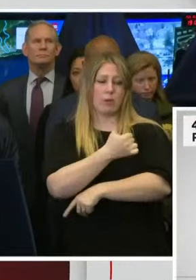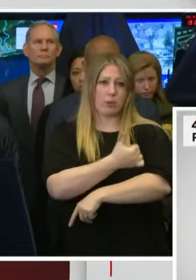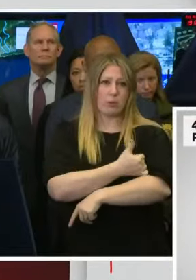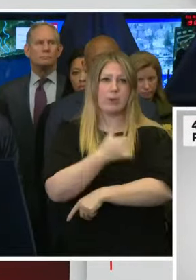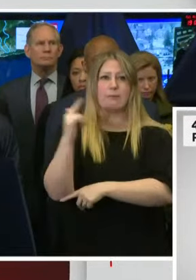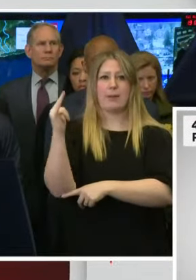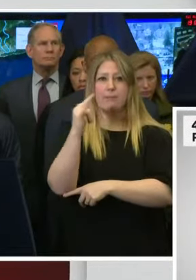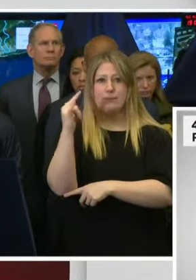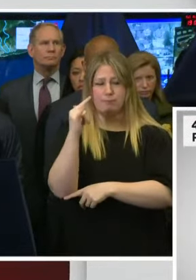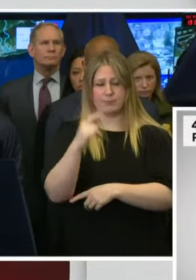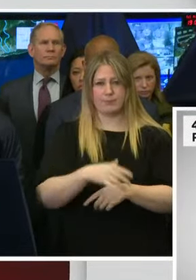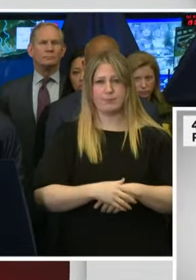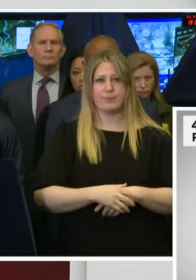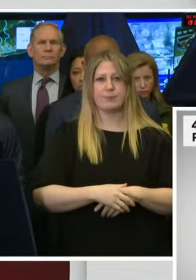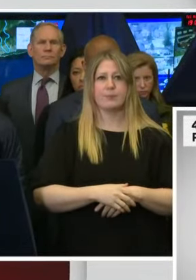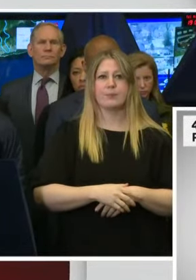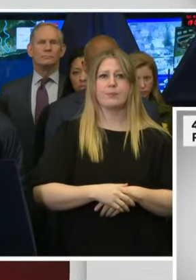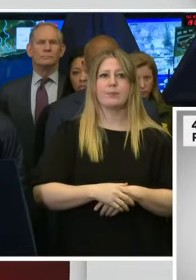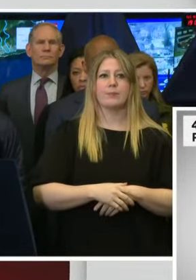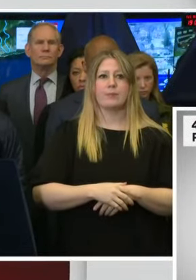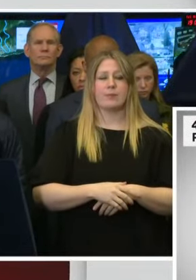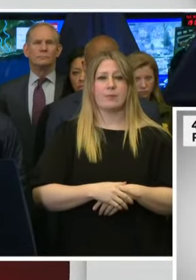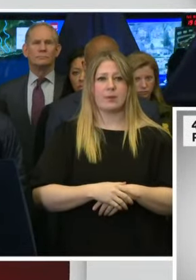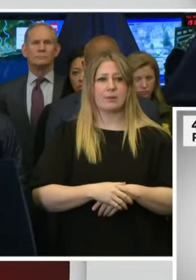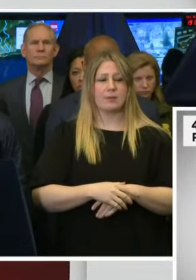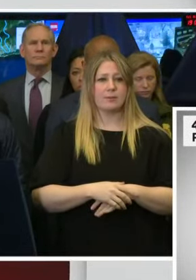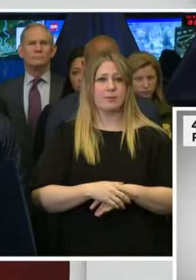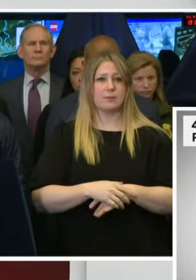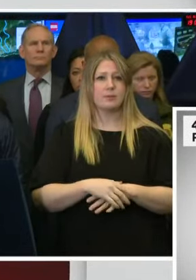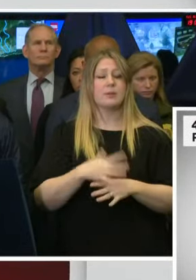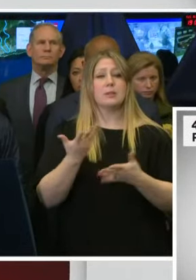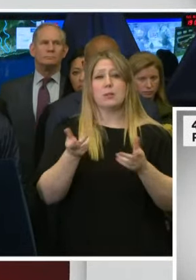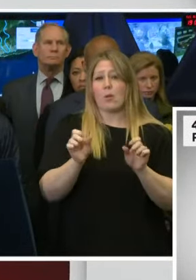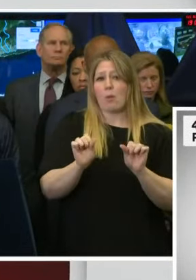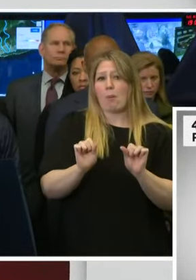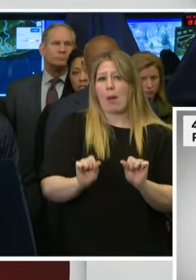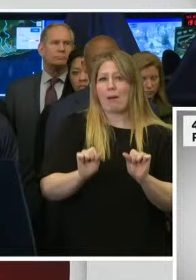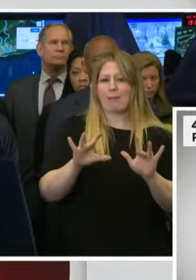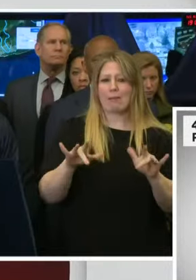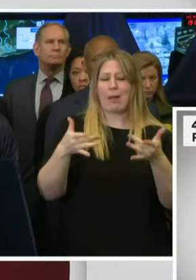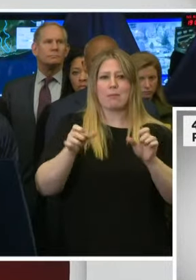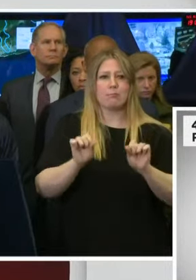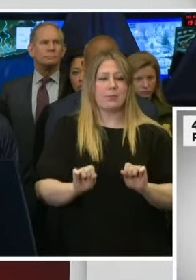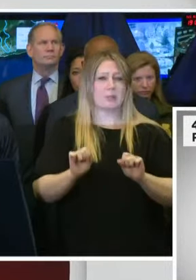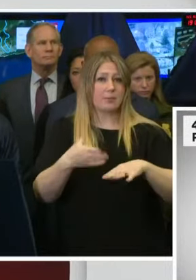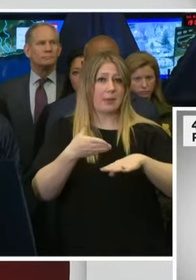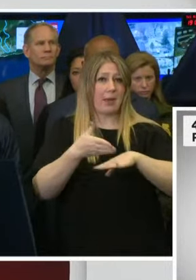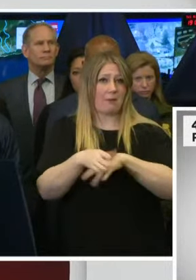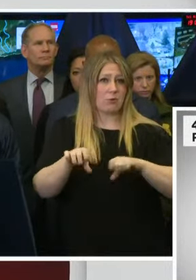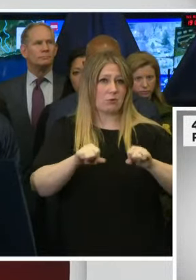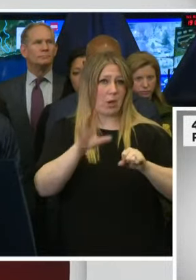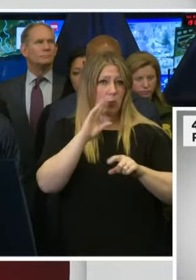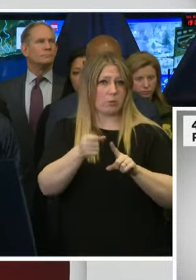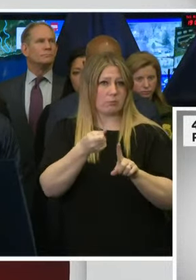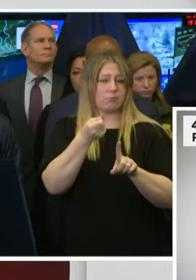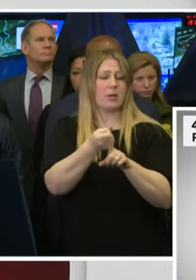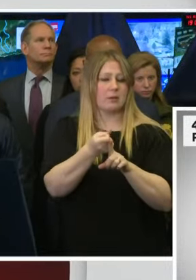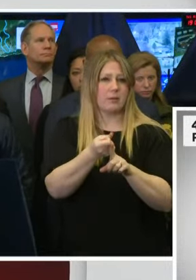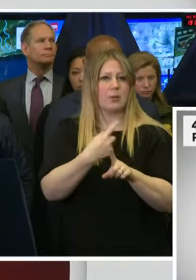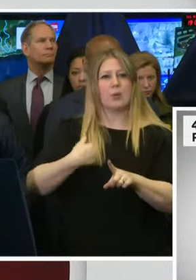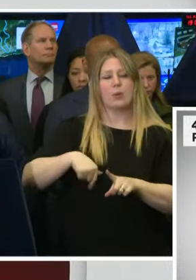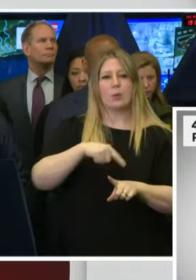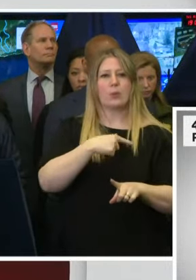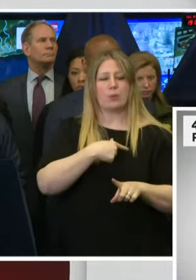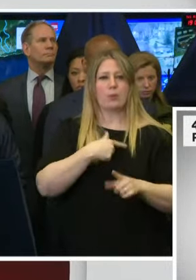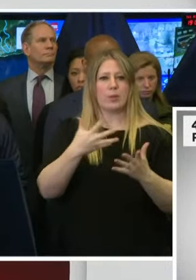the airports. While there is a low likelihood that there will be aftershocks, we always want to be on the safe side.